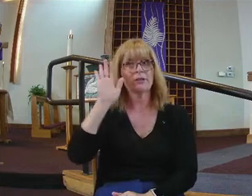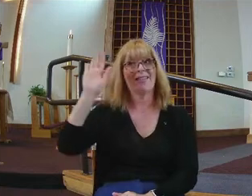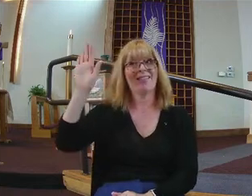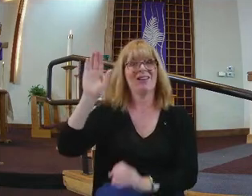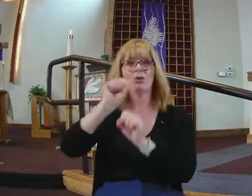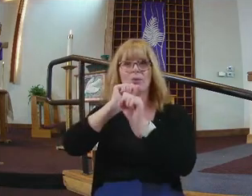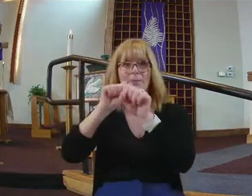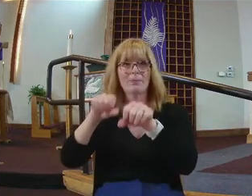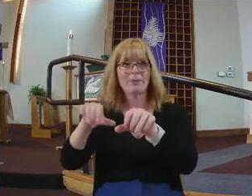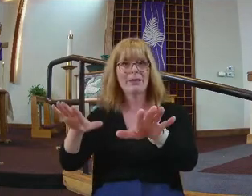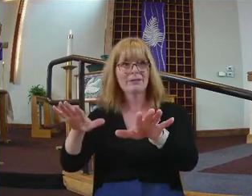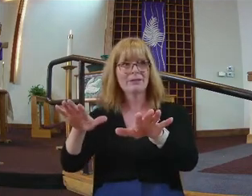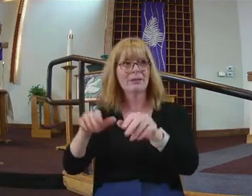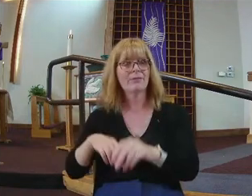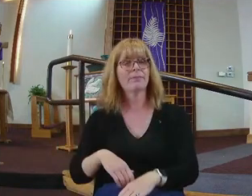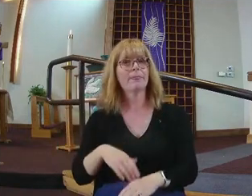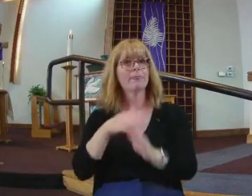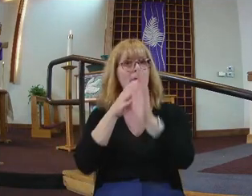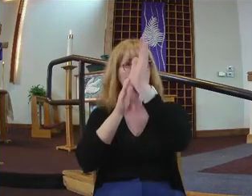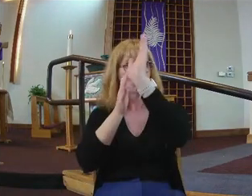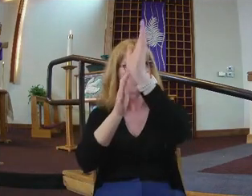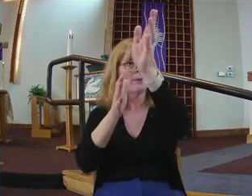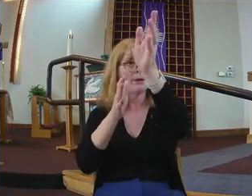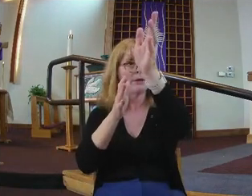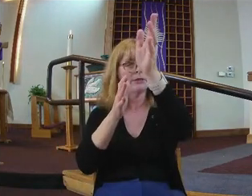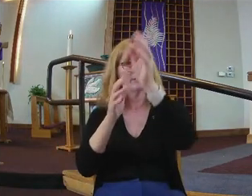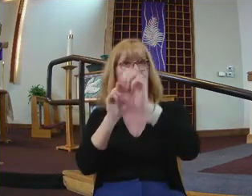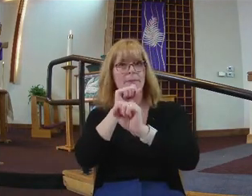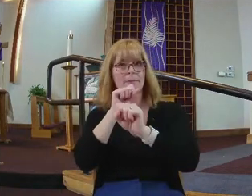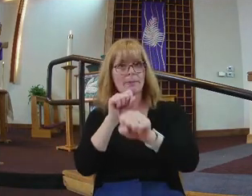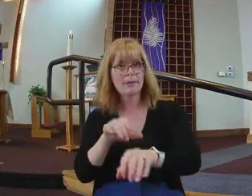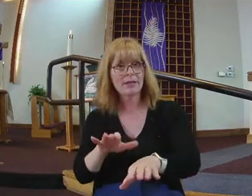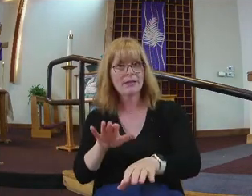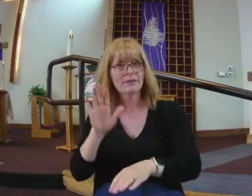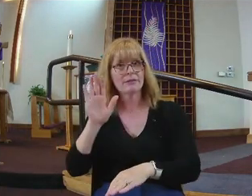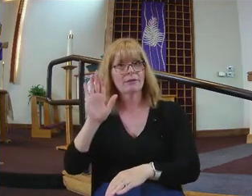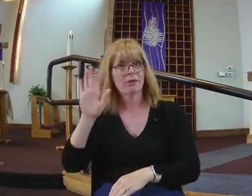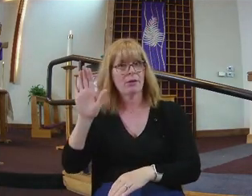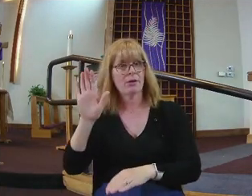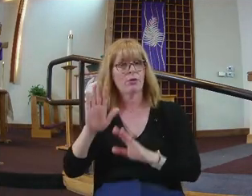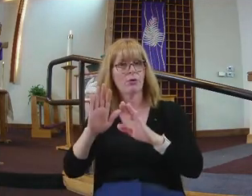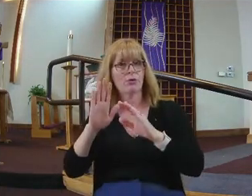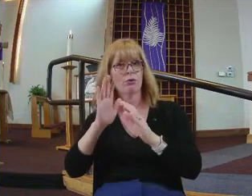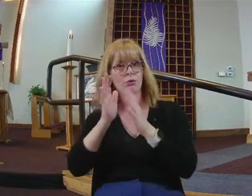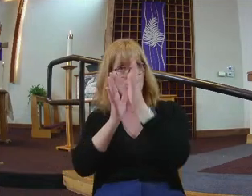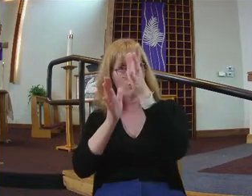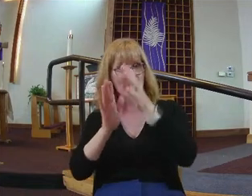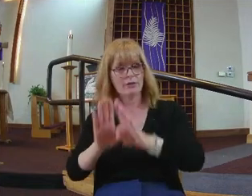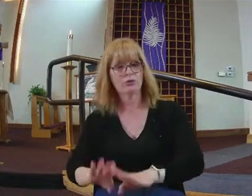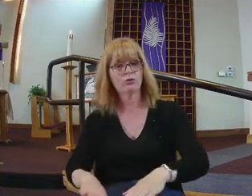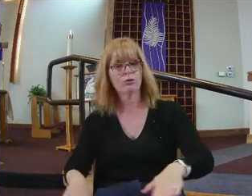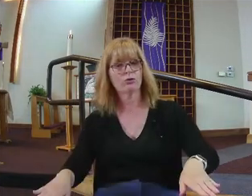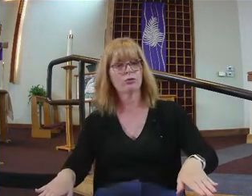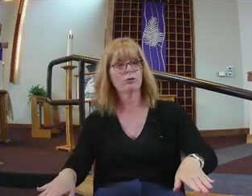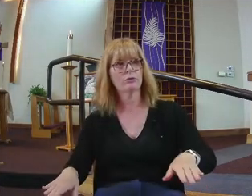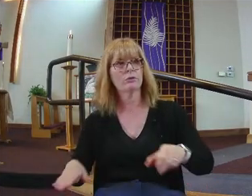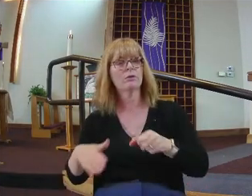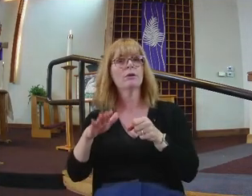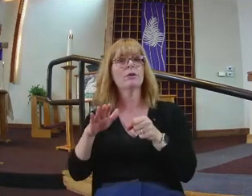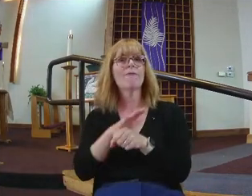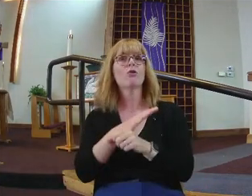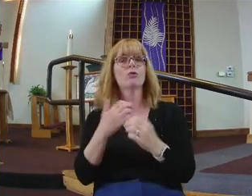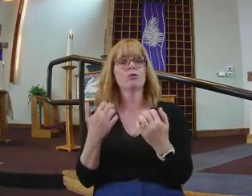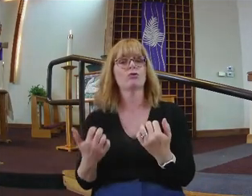There are grandparents blessing their grandchildren. There are entire crowds